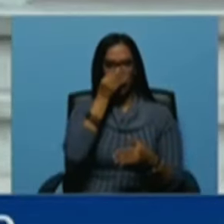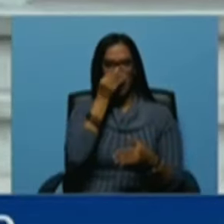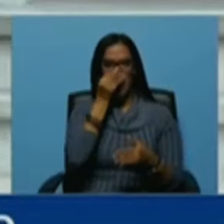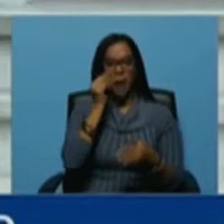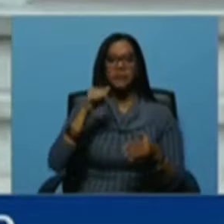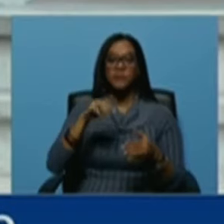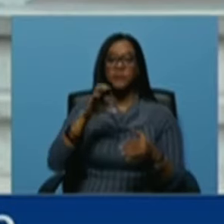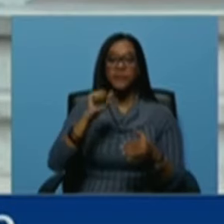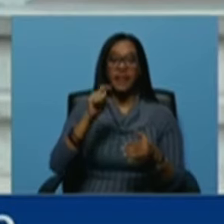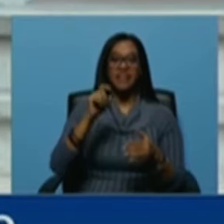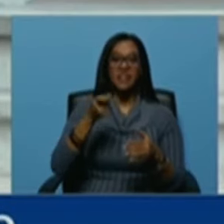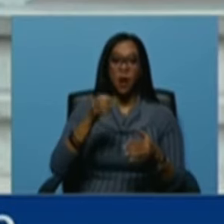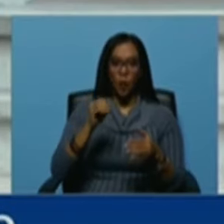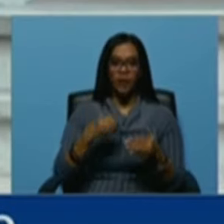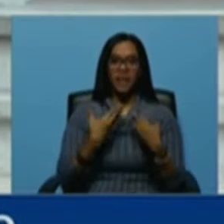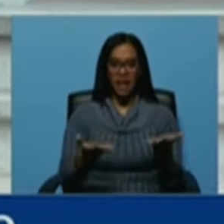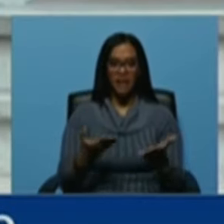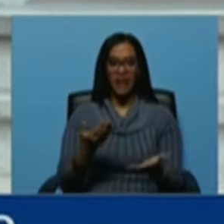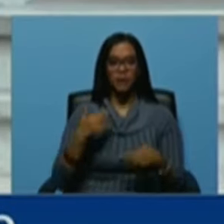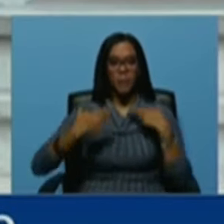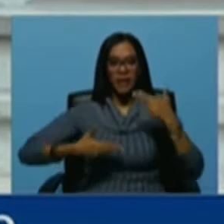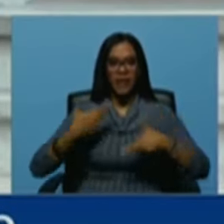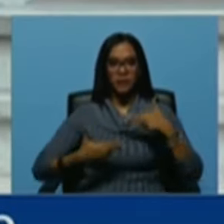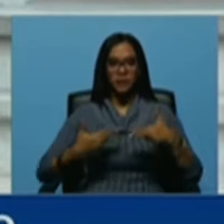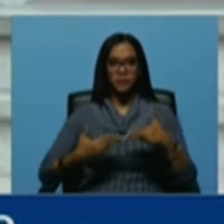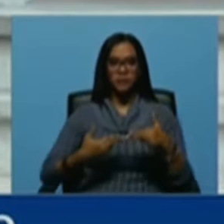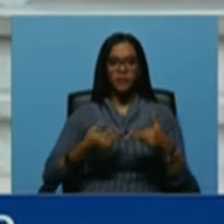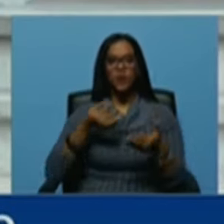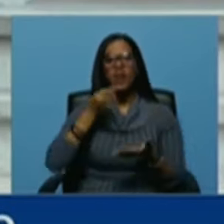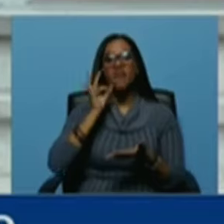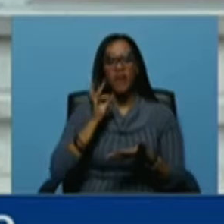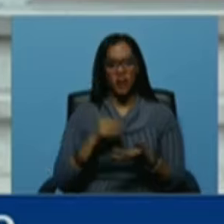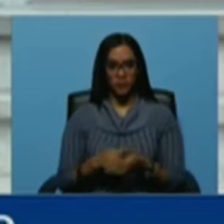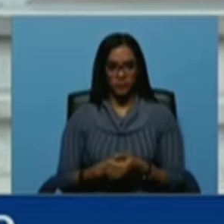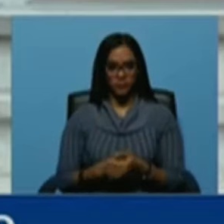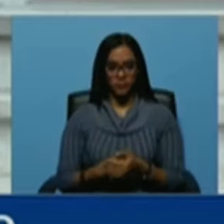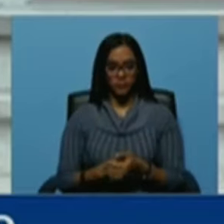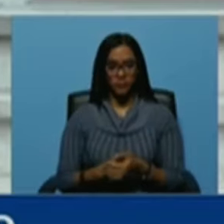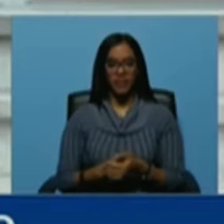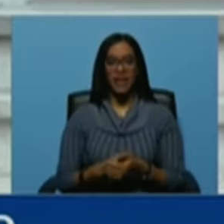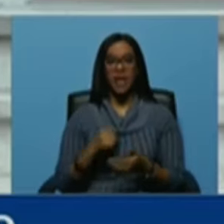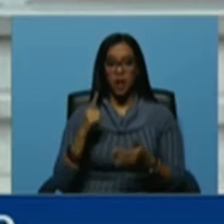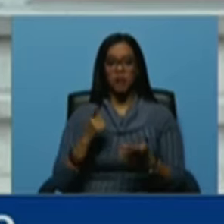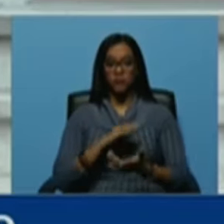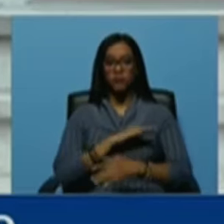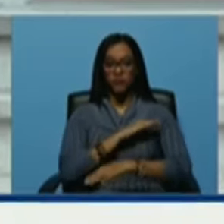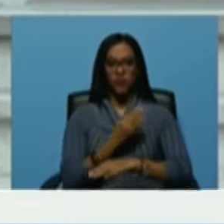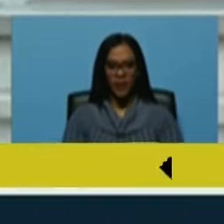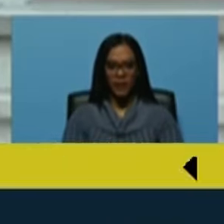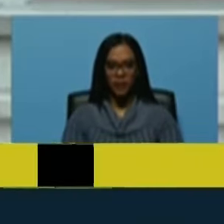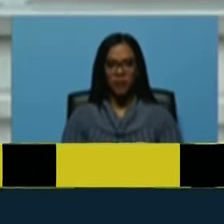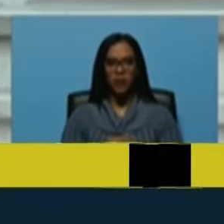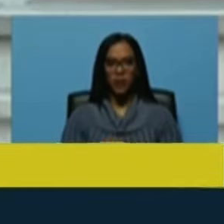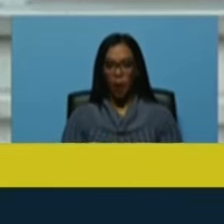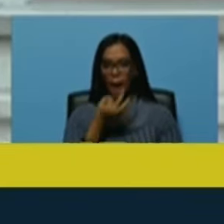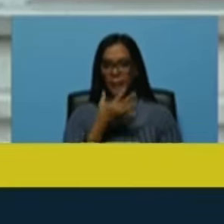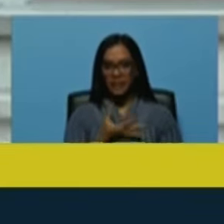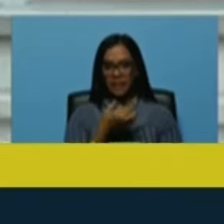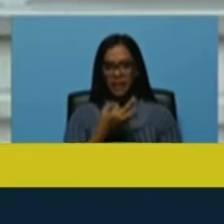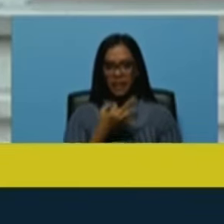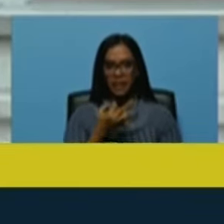But besides this Actagon that is given these criminals with caffeine, that is a Cartagon